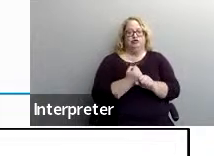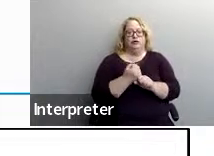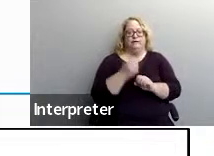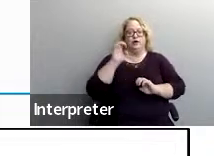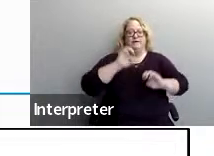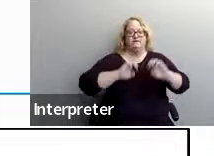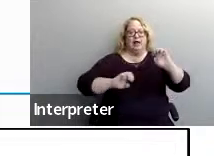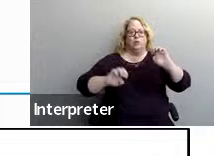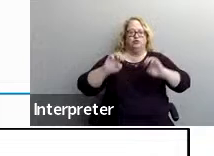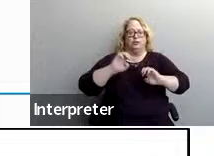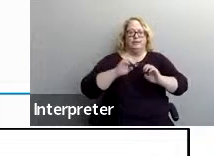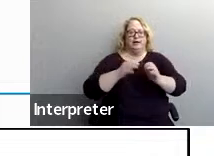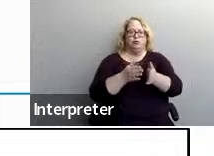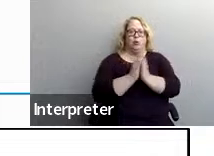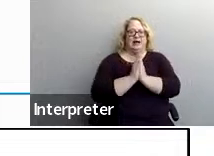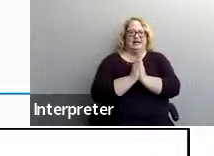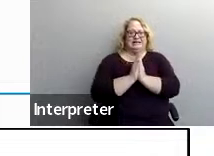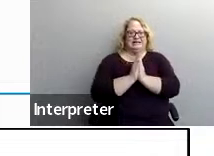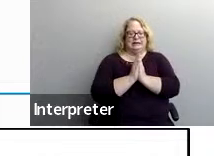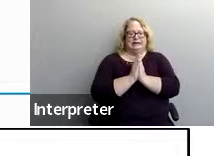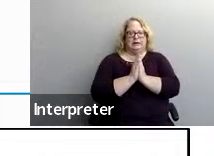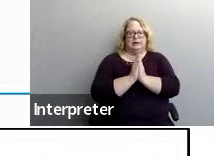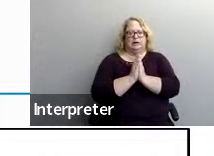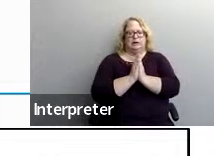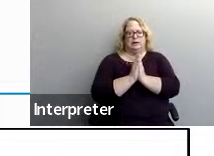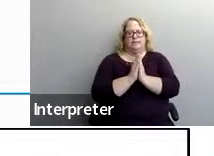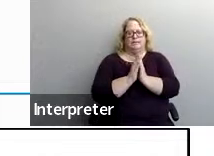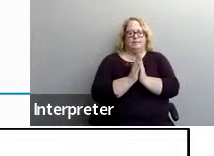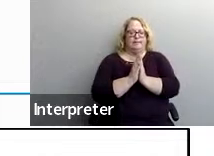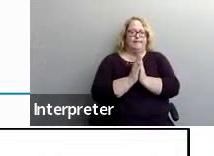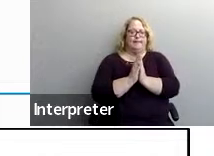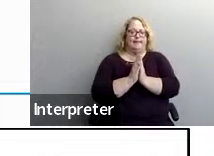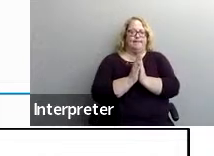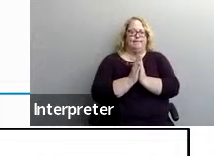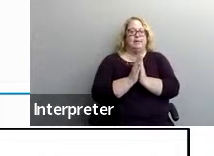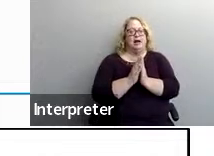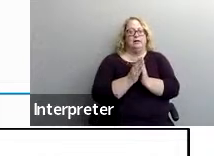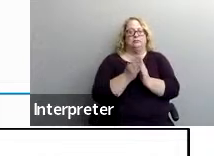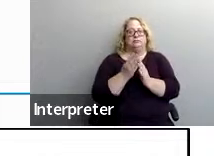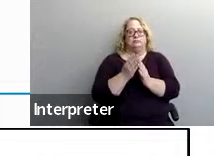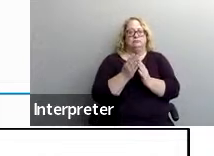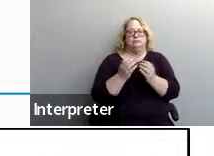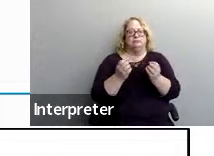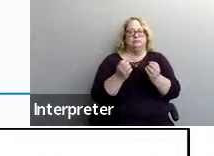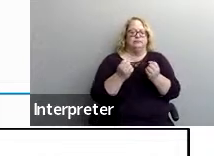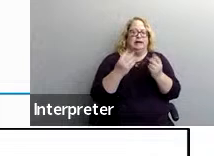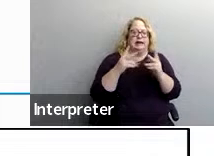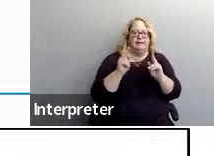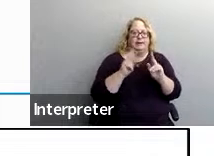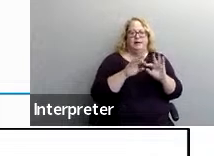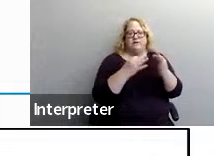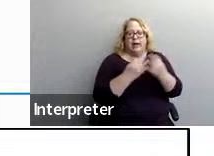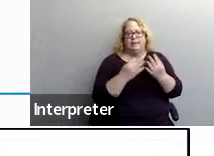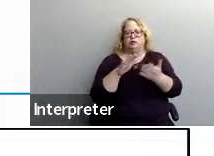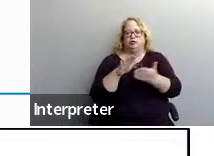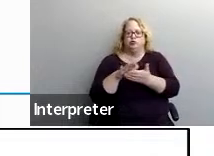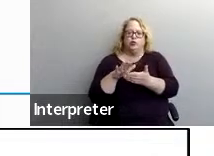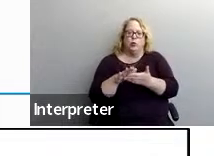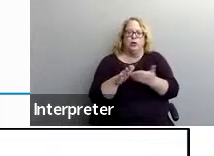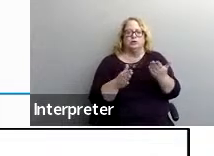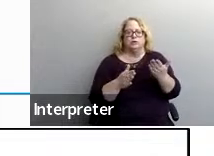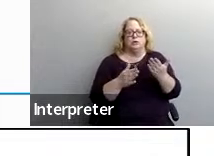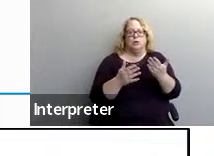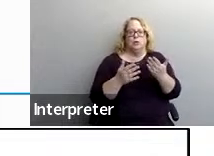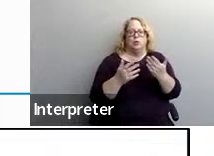for evaluations being requested by a numerous amount of people, families, school systems, where